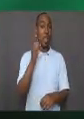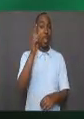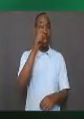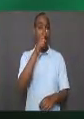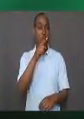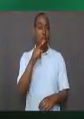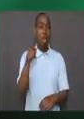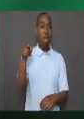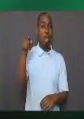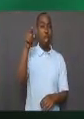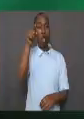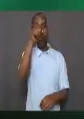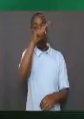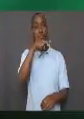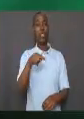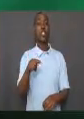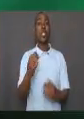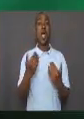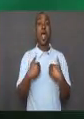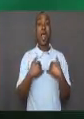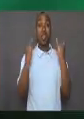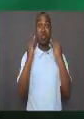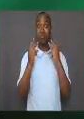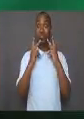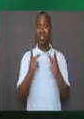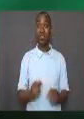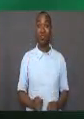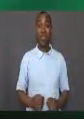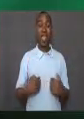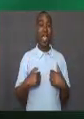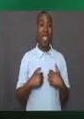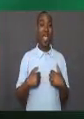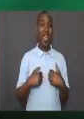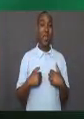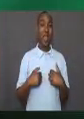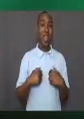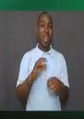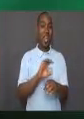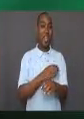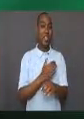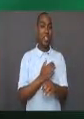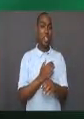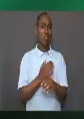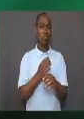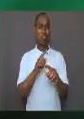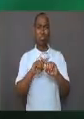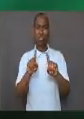to plant cells. Animal cells have various